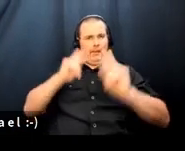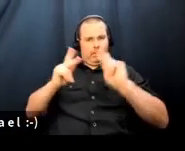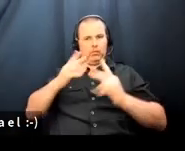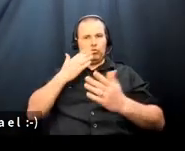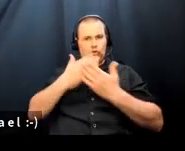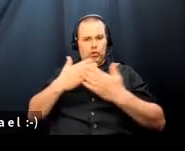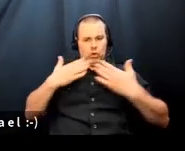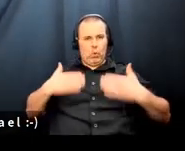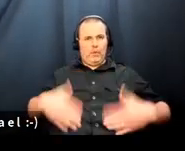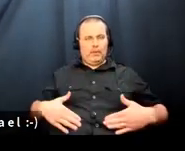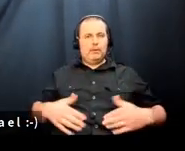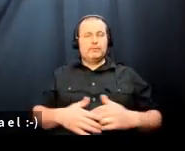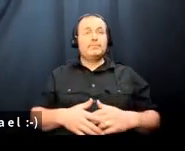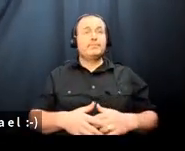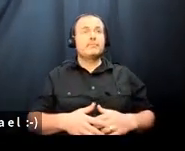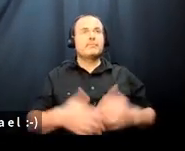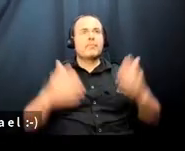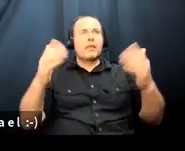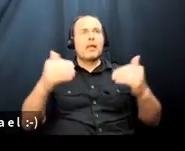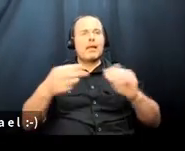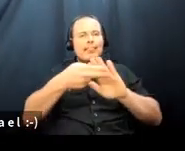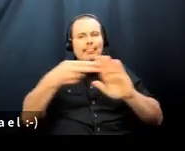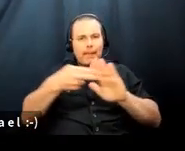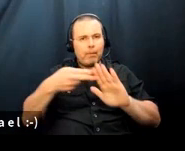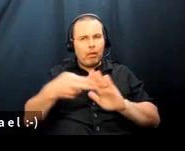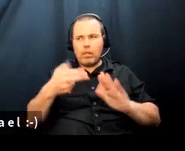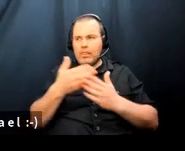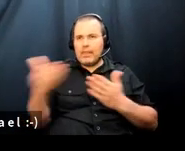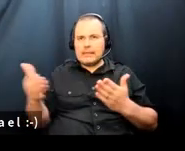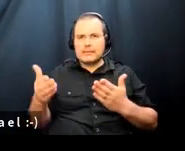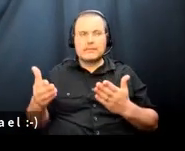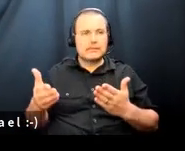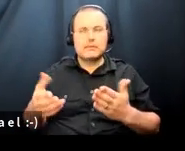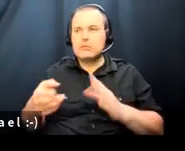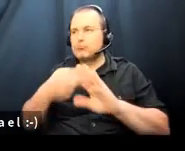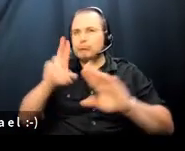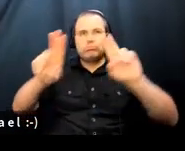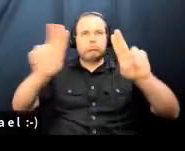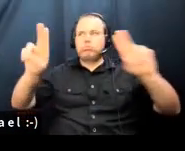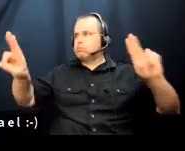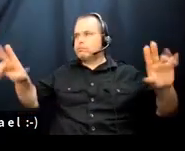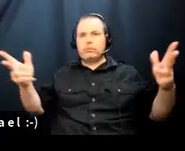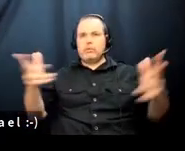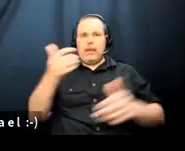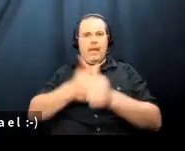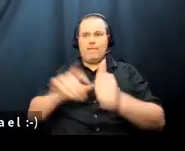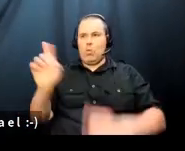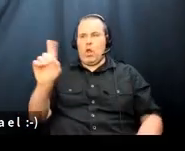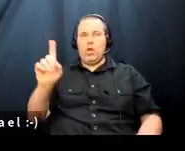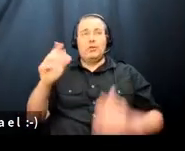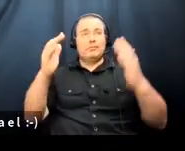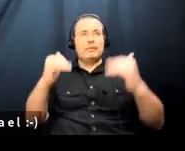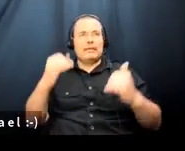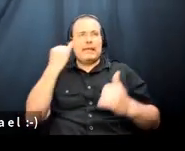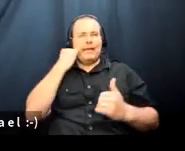One of the things to do if you're worried is see if you can pin down that etiology, that cause. Why does my kid have a hearing